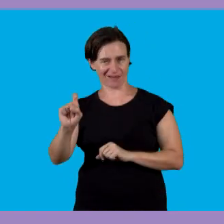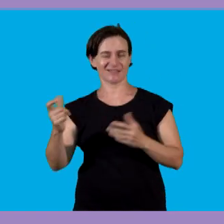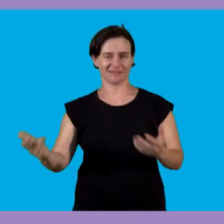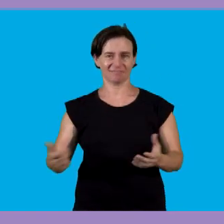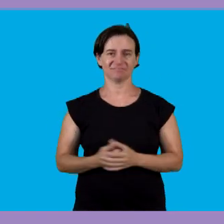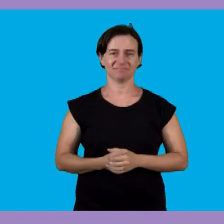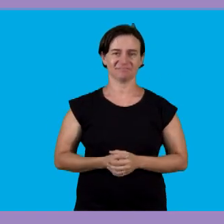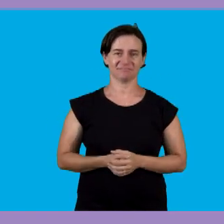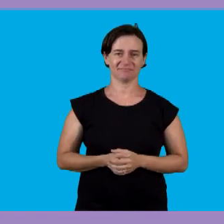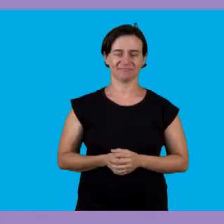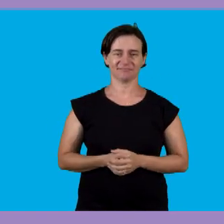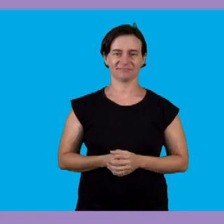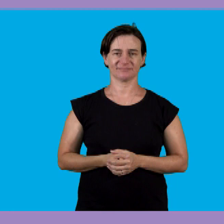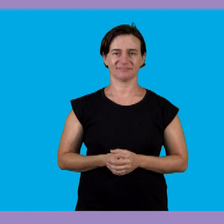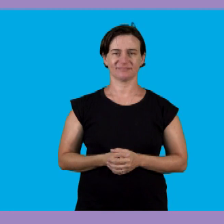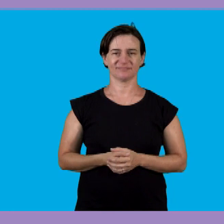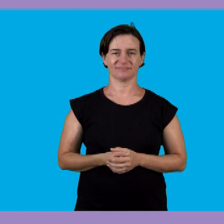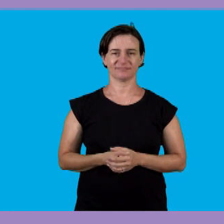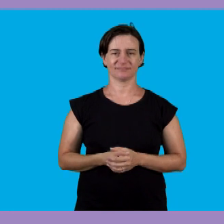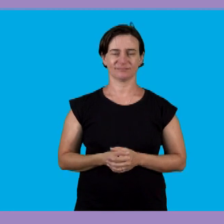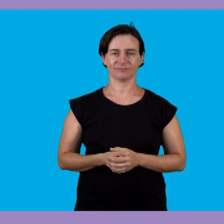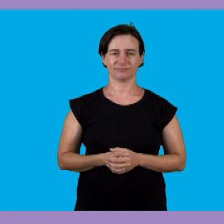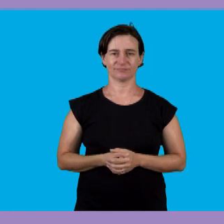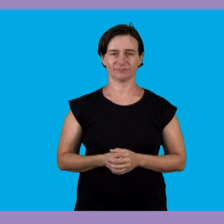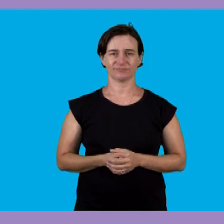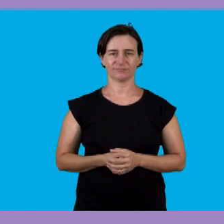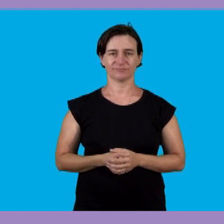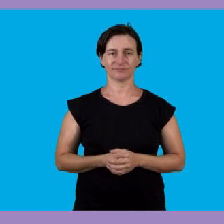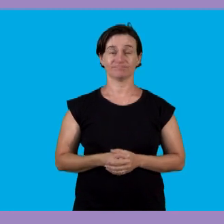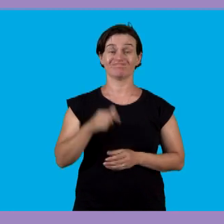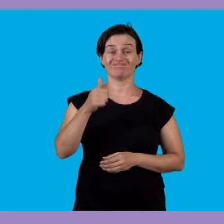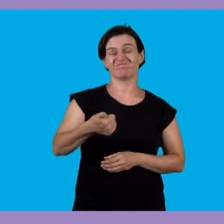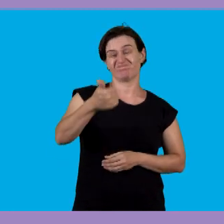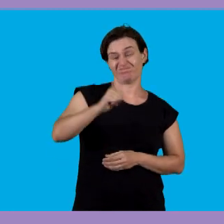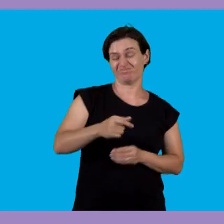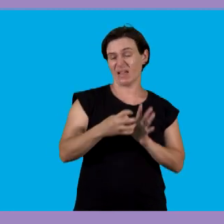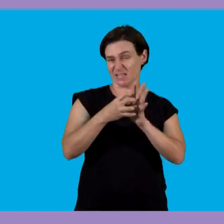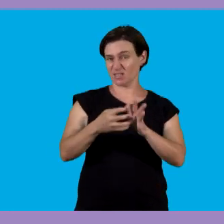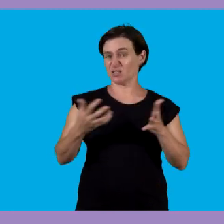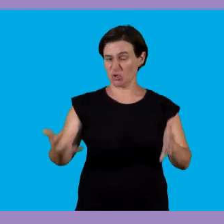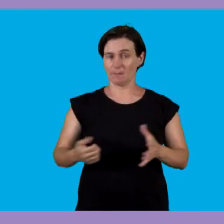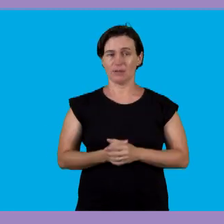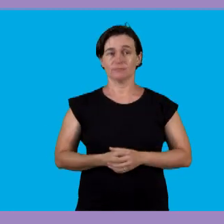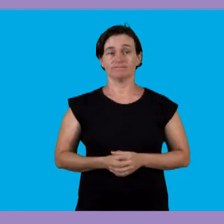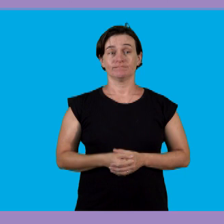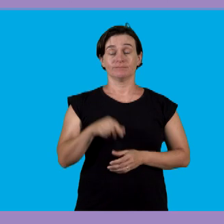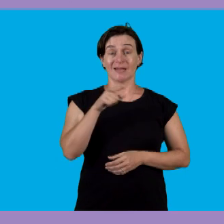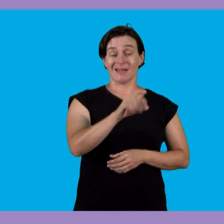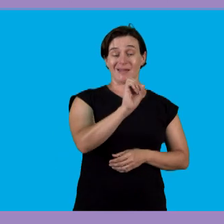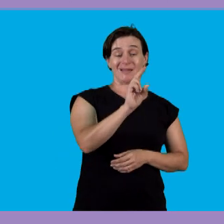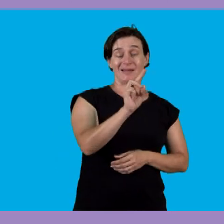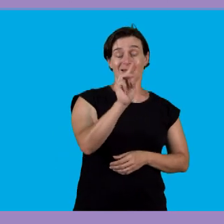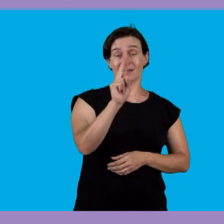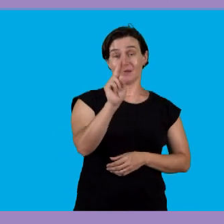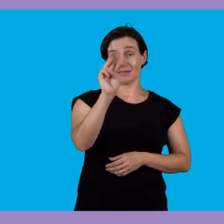to 6, and that's why our expression is 6 plus x. The second example that we are given here